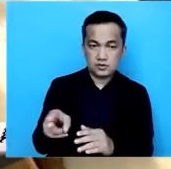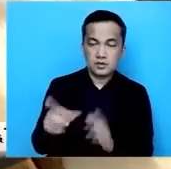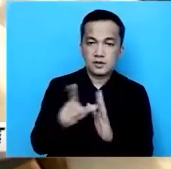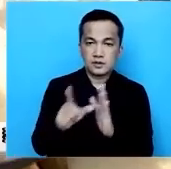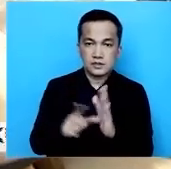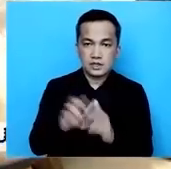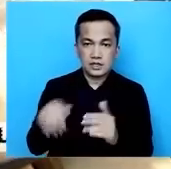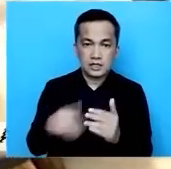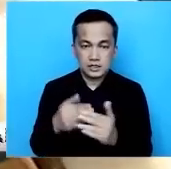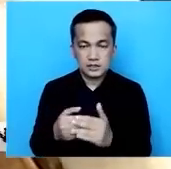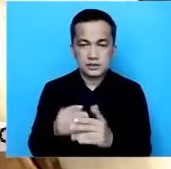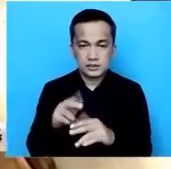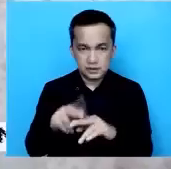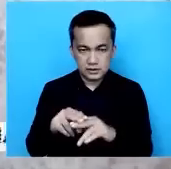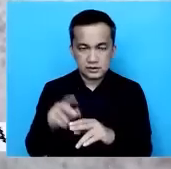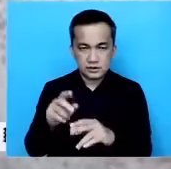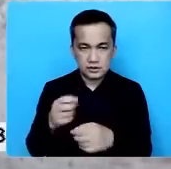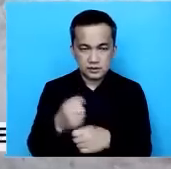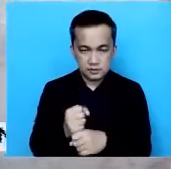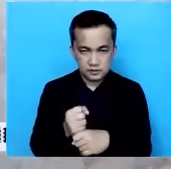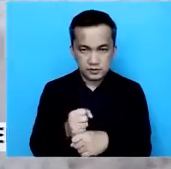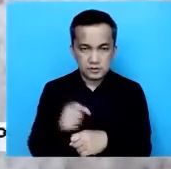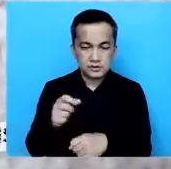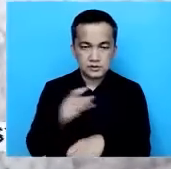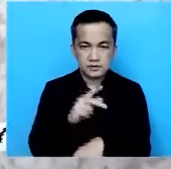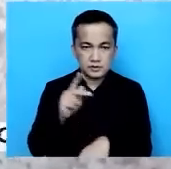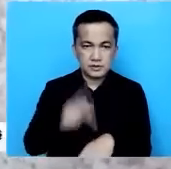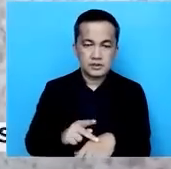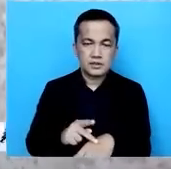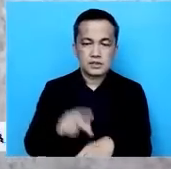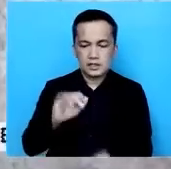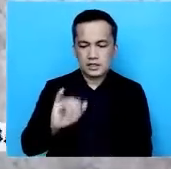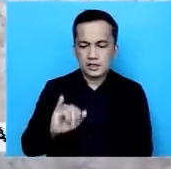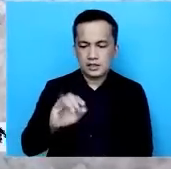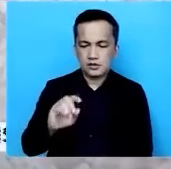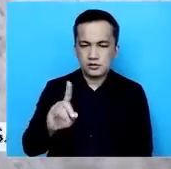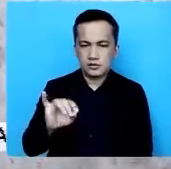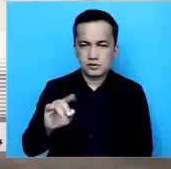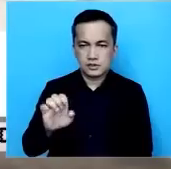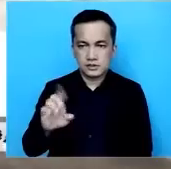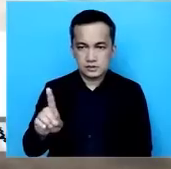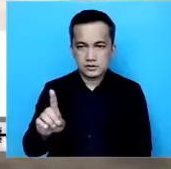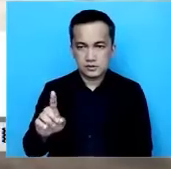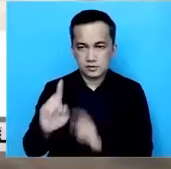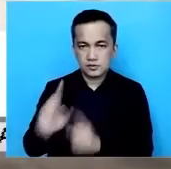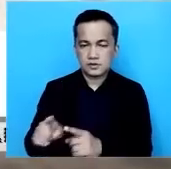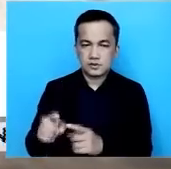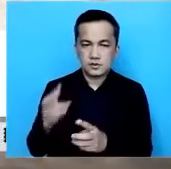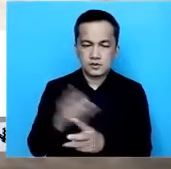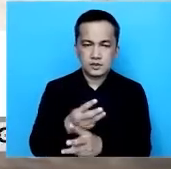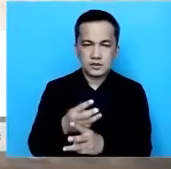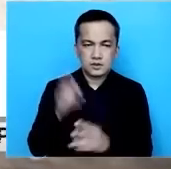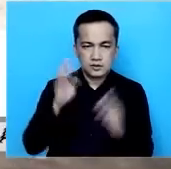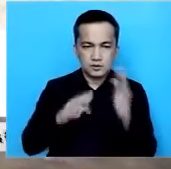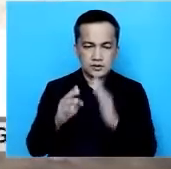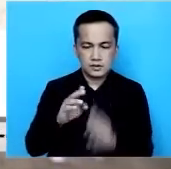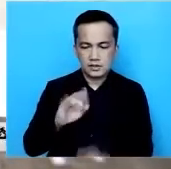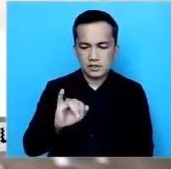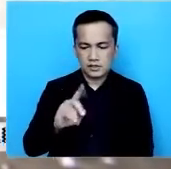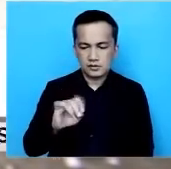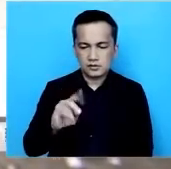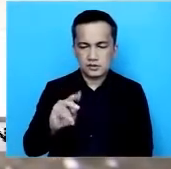lahat ng asin na dapat iproduce sa ating bansa ay iodized salt para tugunan ang lumalalang problema sa iodine